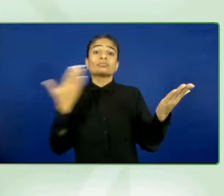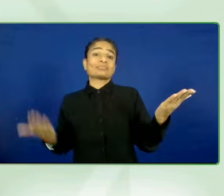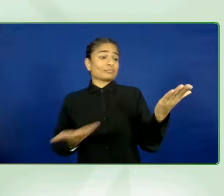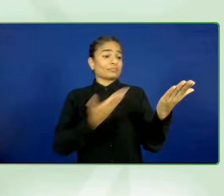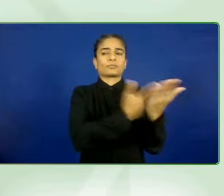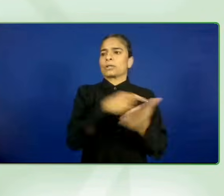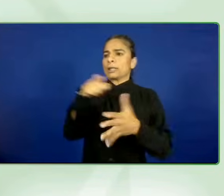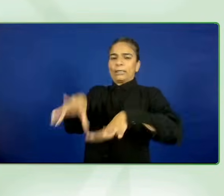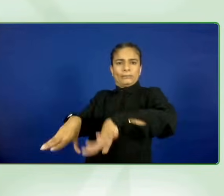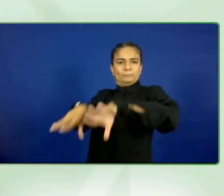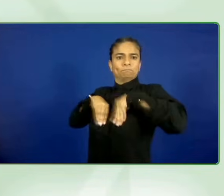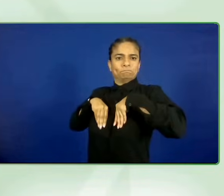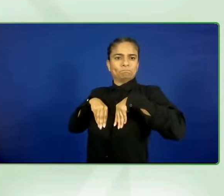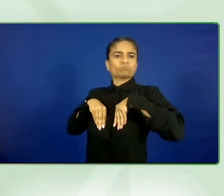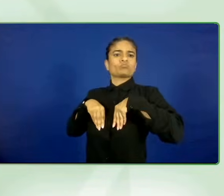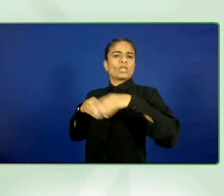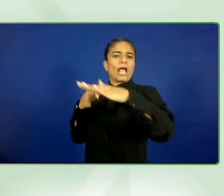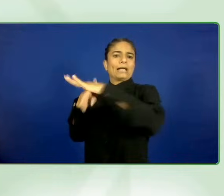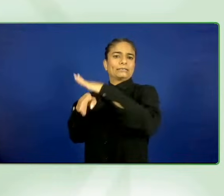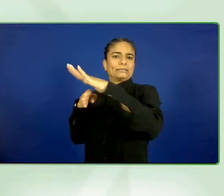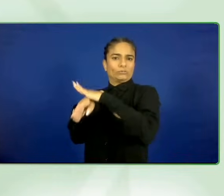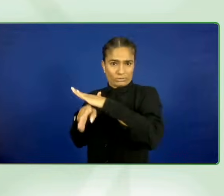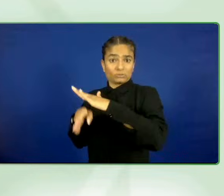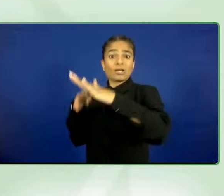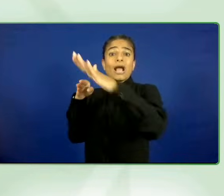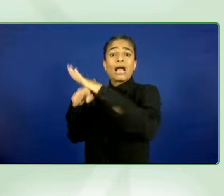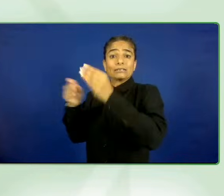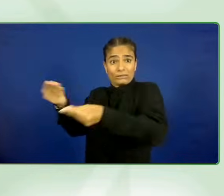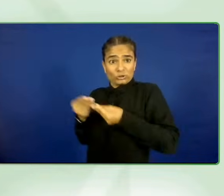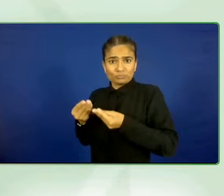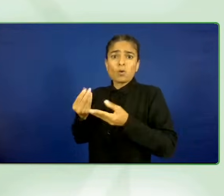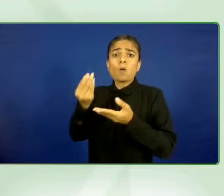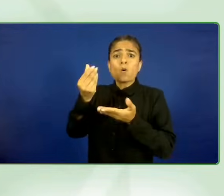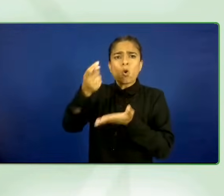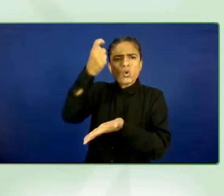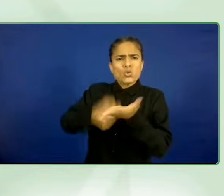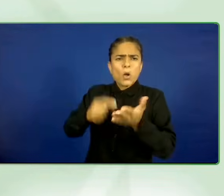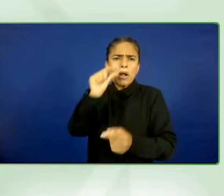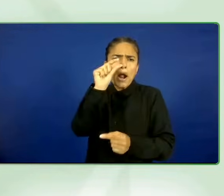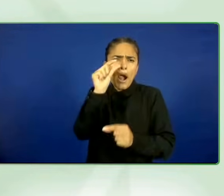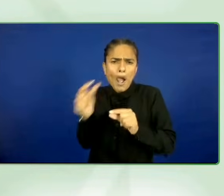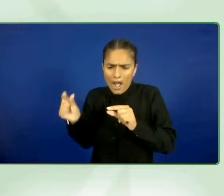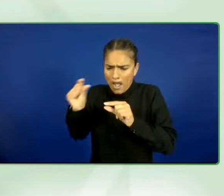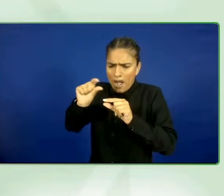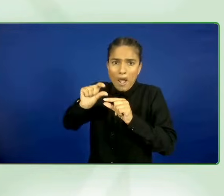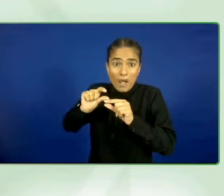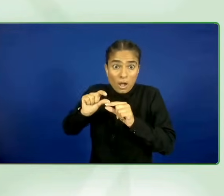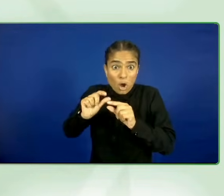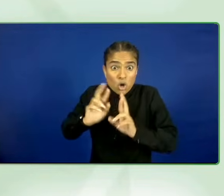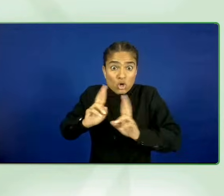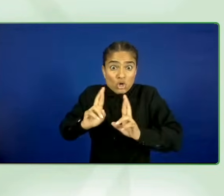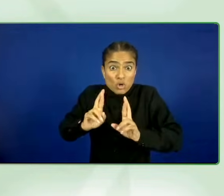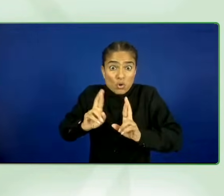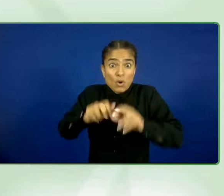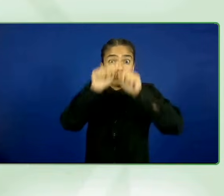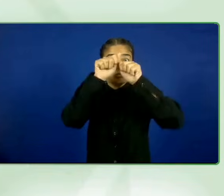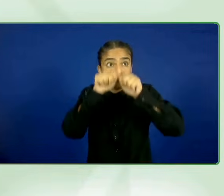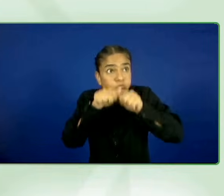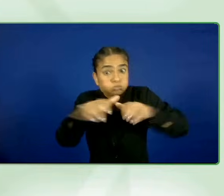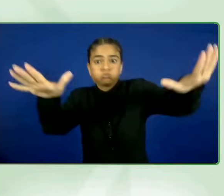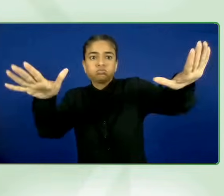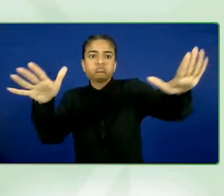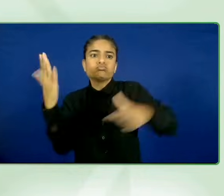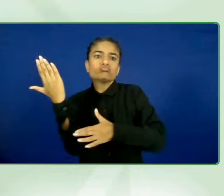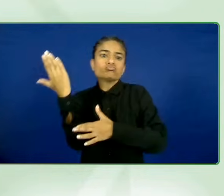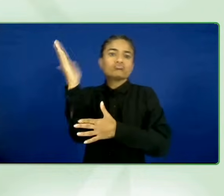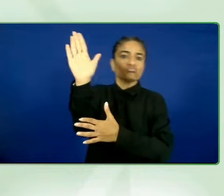Okay. So once the movie is ready to be, for display, for exhibition in the theaters, that's when we come in and we provide